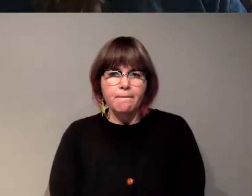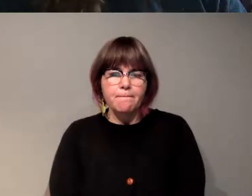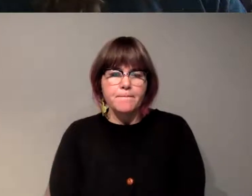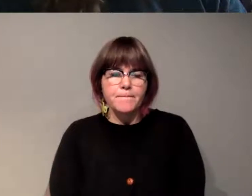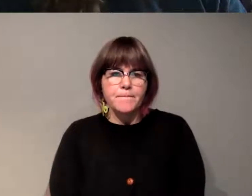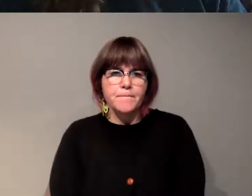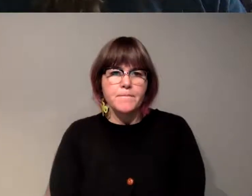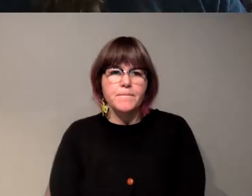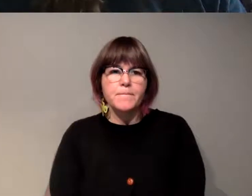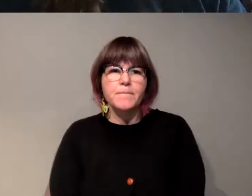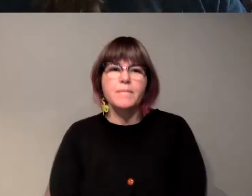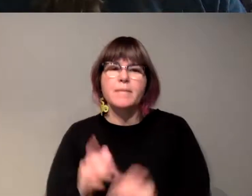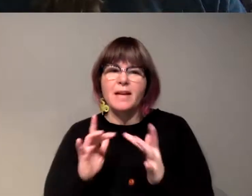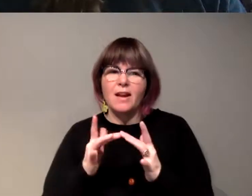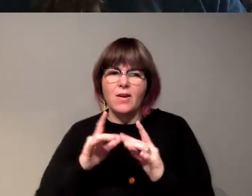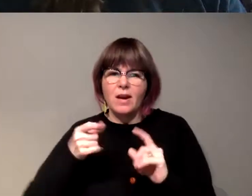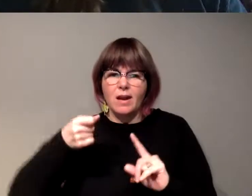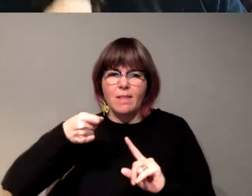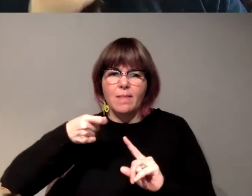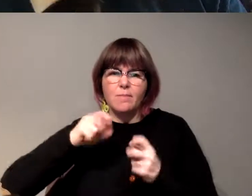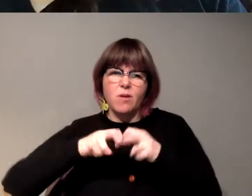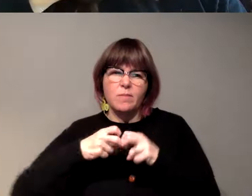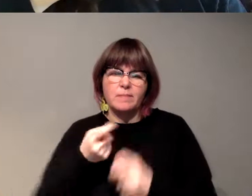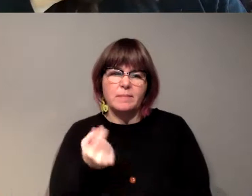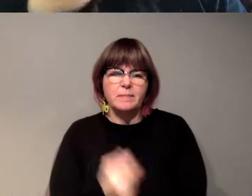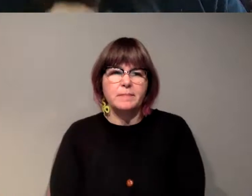Having a little bit of internet connectivity issues, but